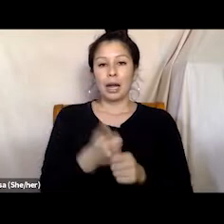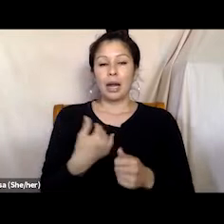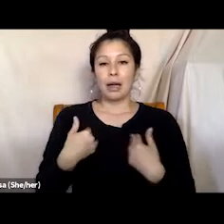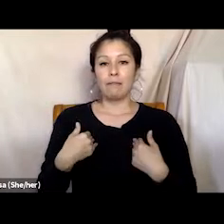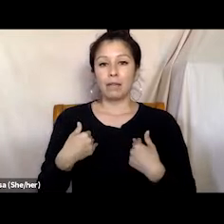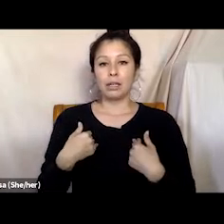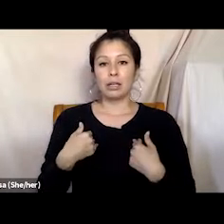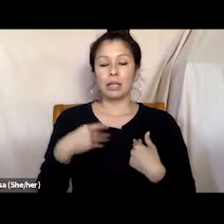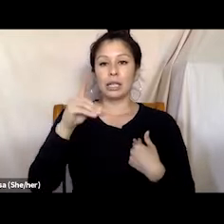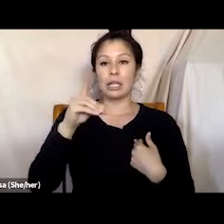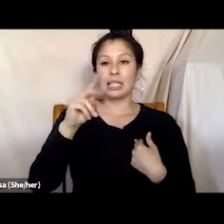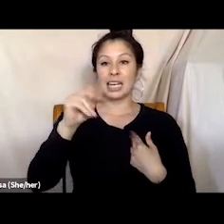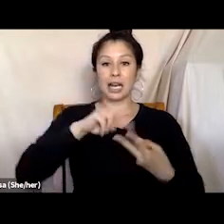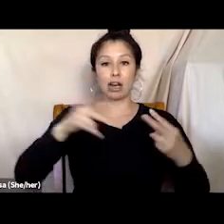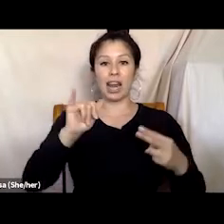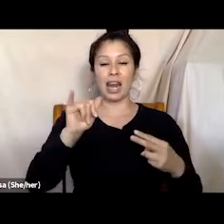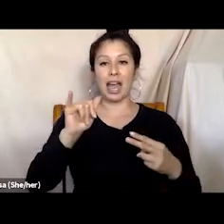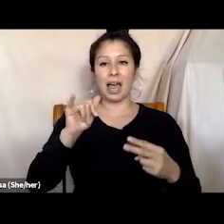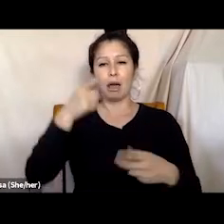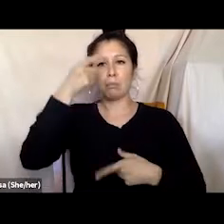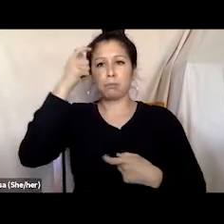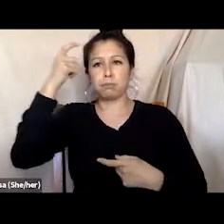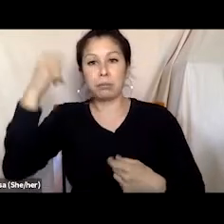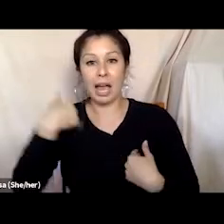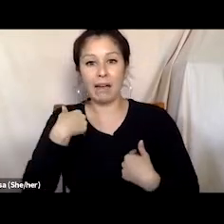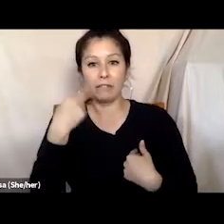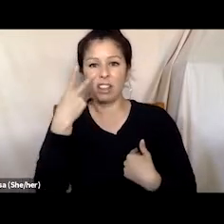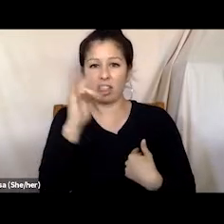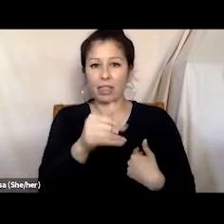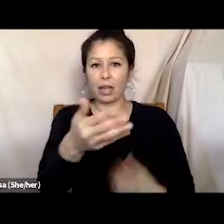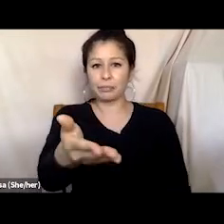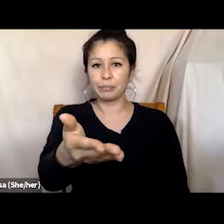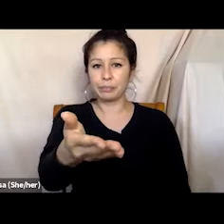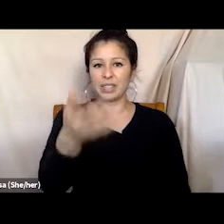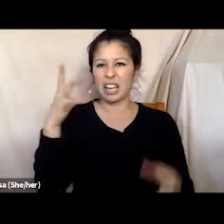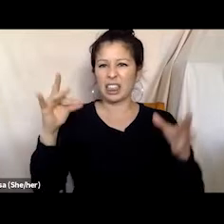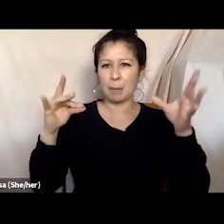has a DNA strand that's marked by trauma, so these